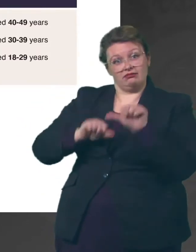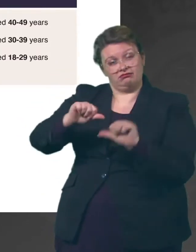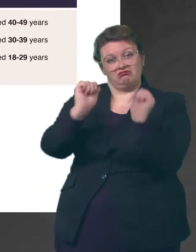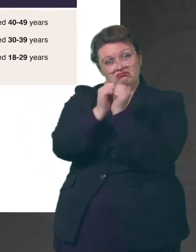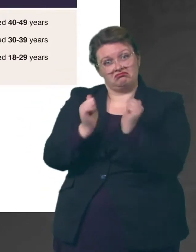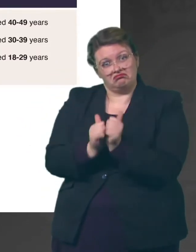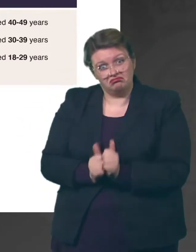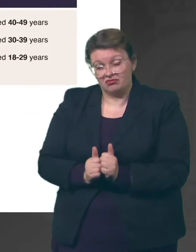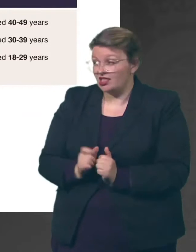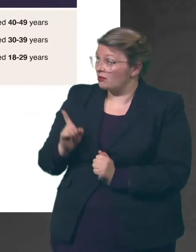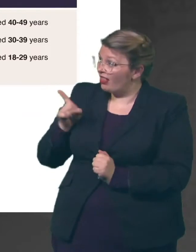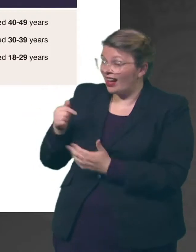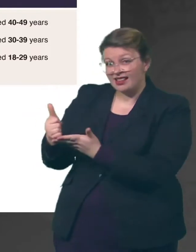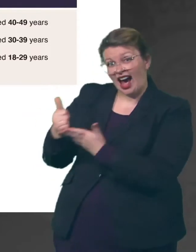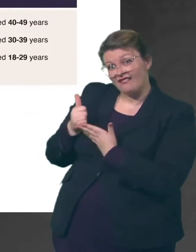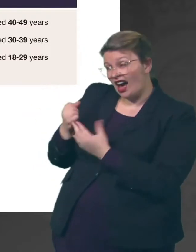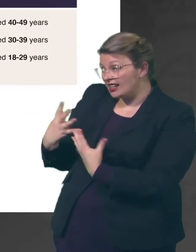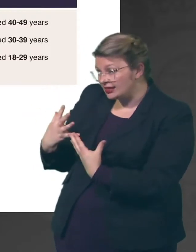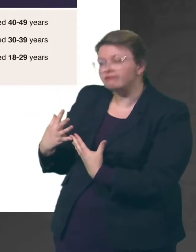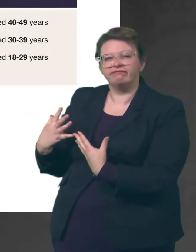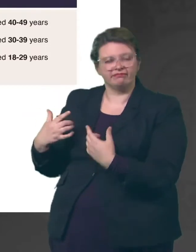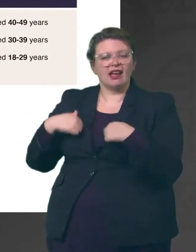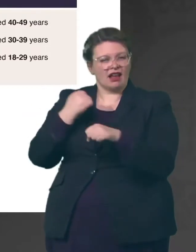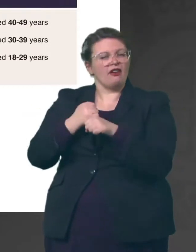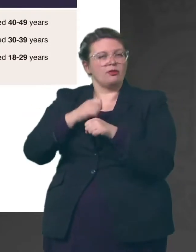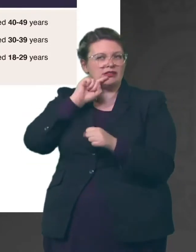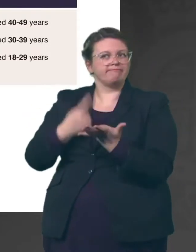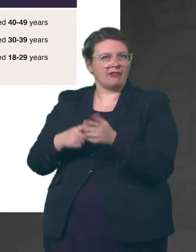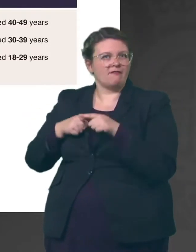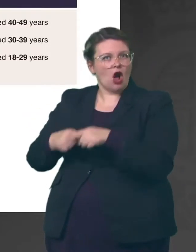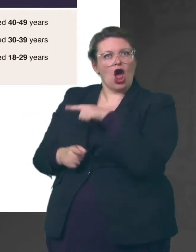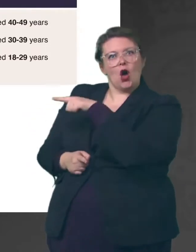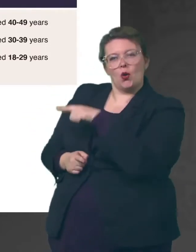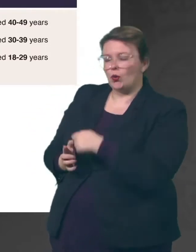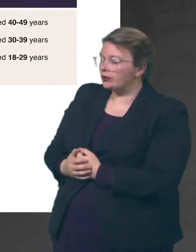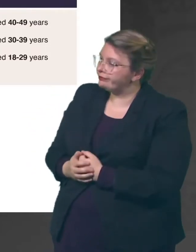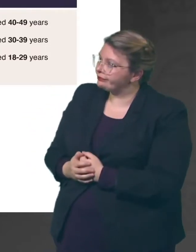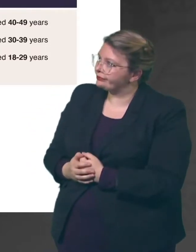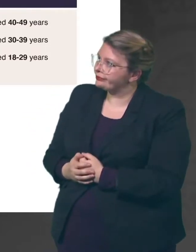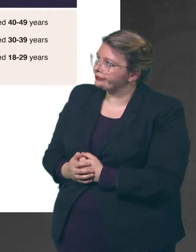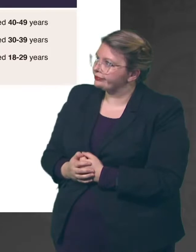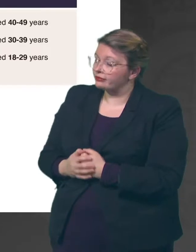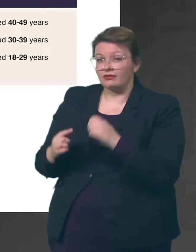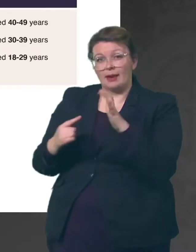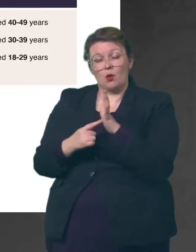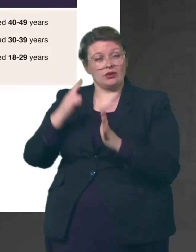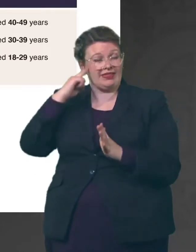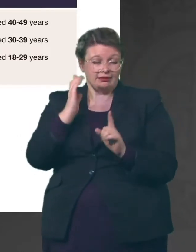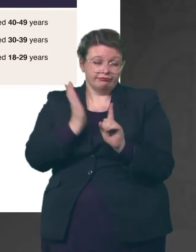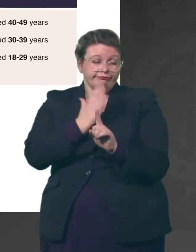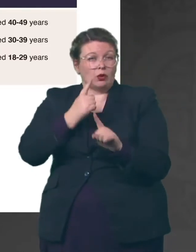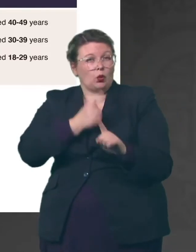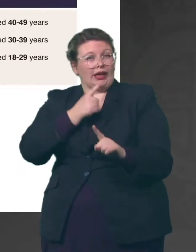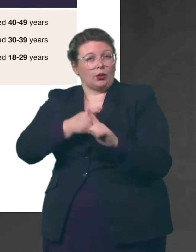advice. We will get jabs into arms as quickly as we can, in the clinically recommended order. And once we've